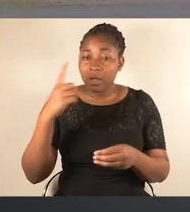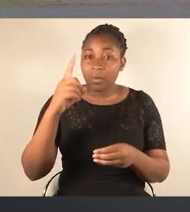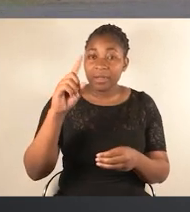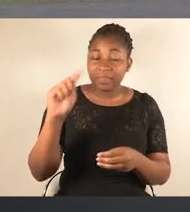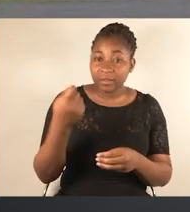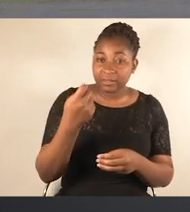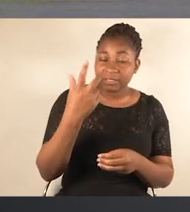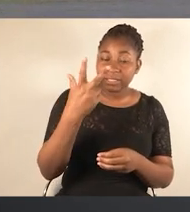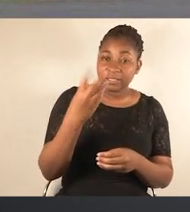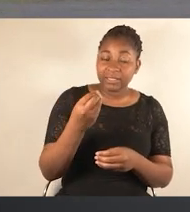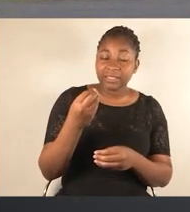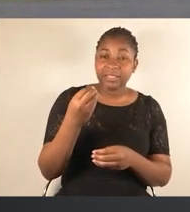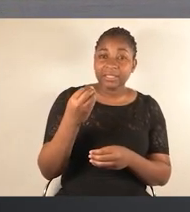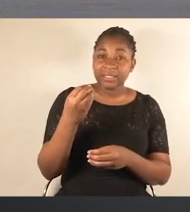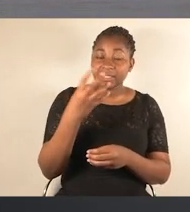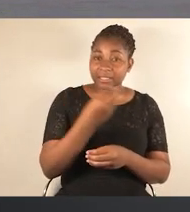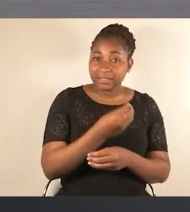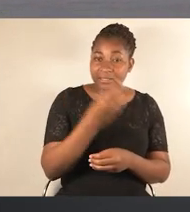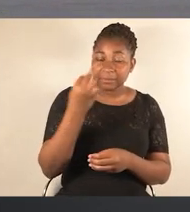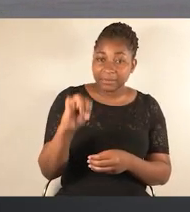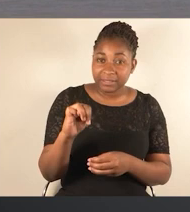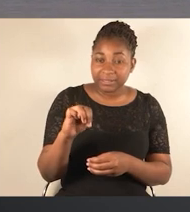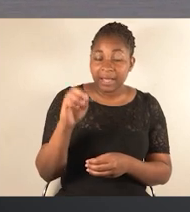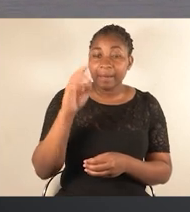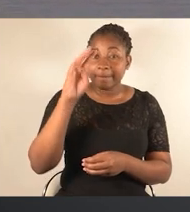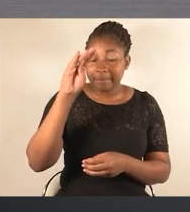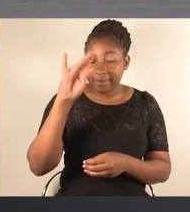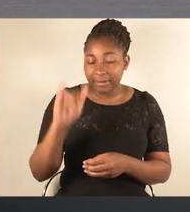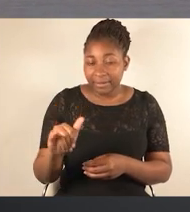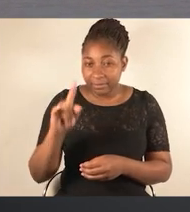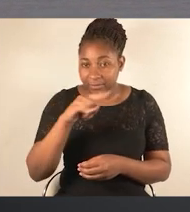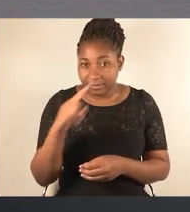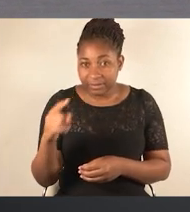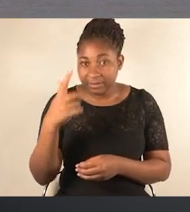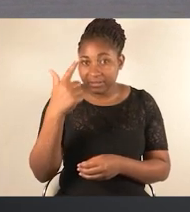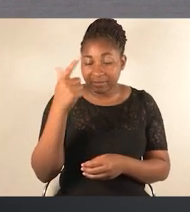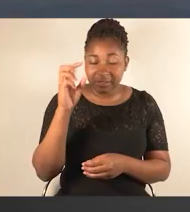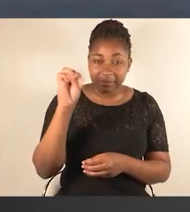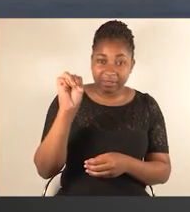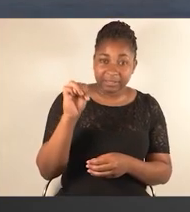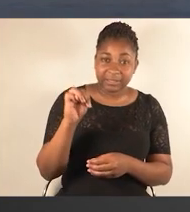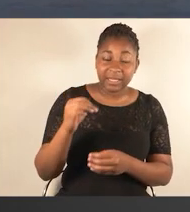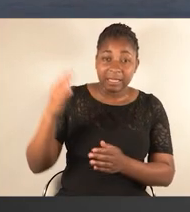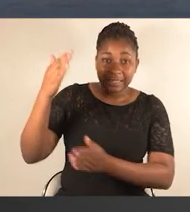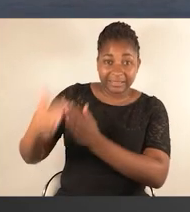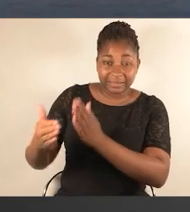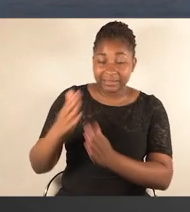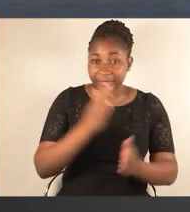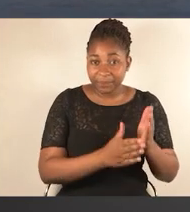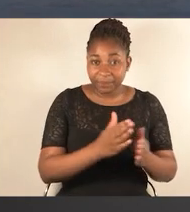1,800 meters by 7 meters each side. And there is